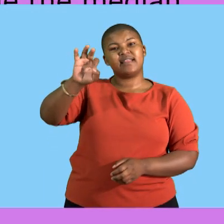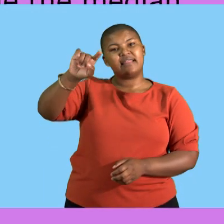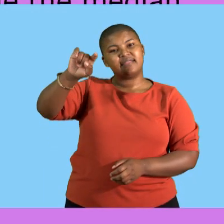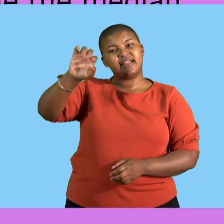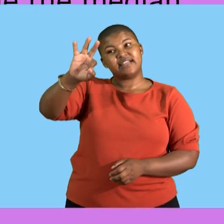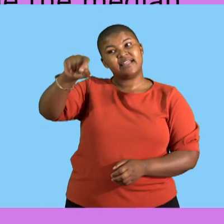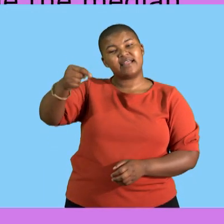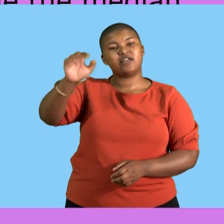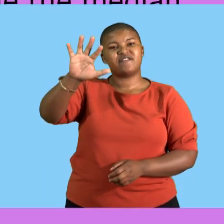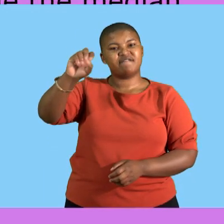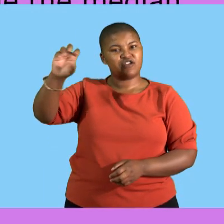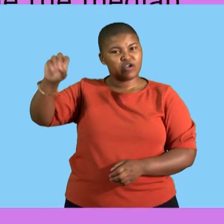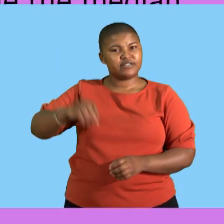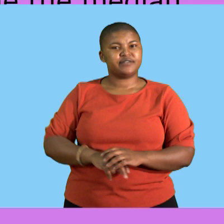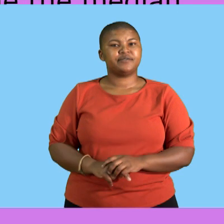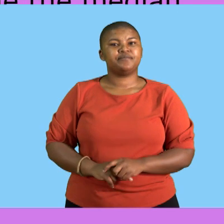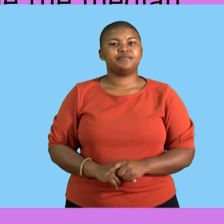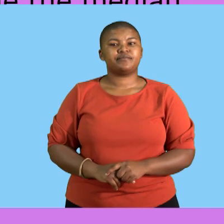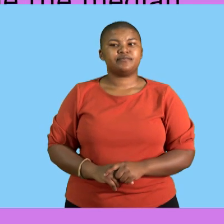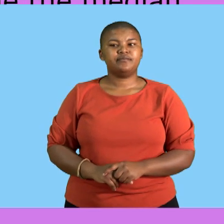3,500, and then